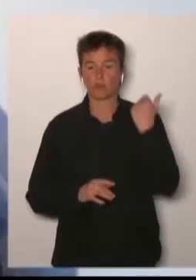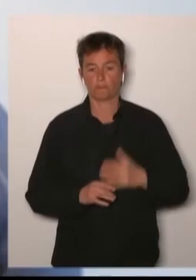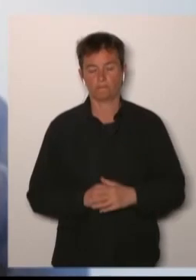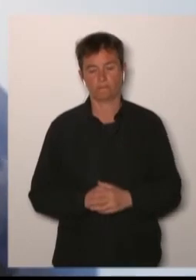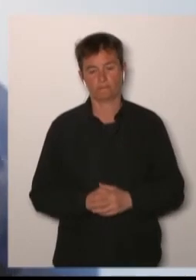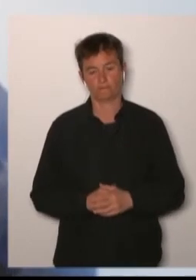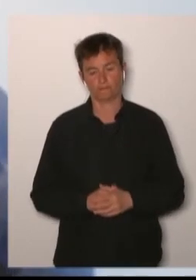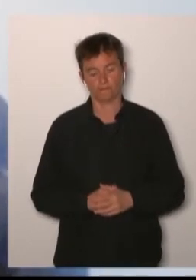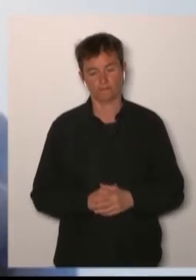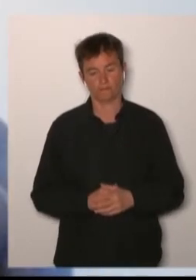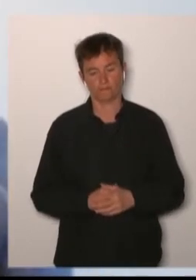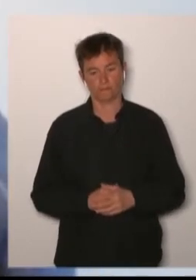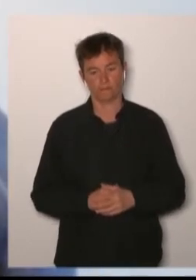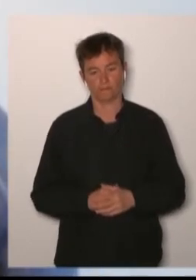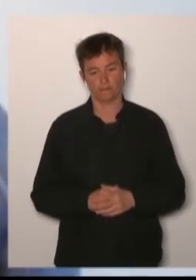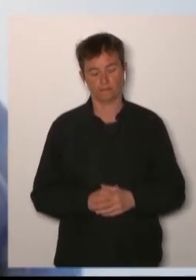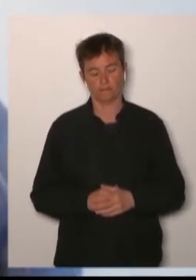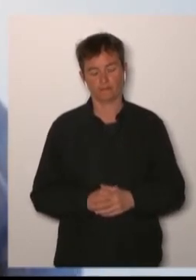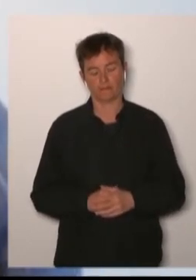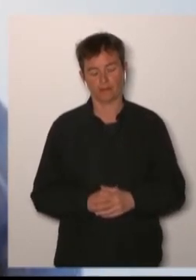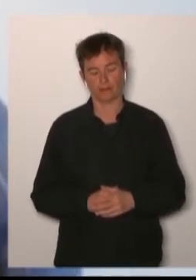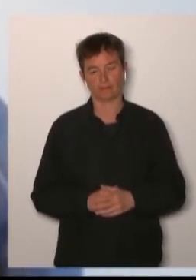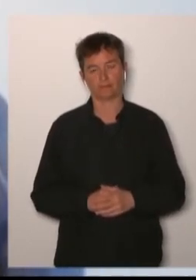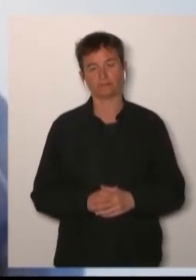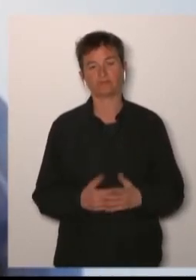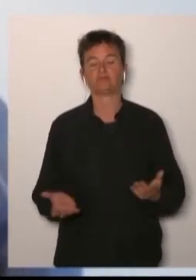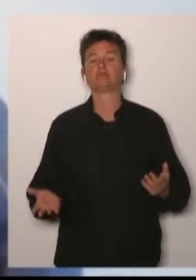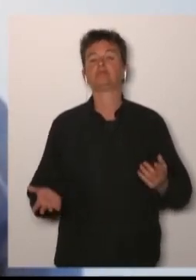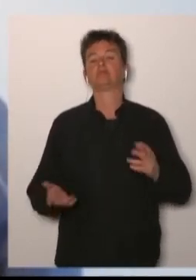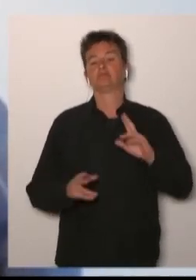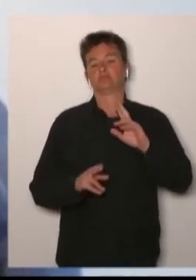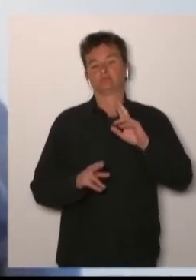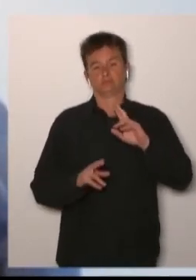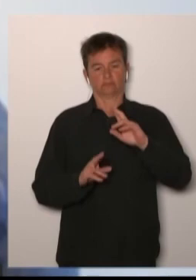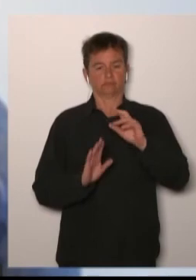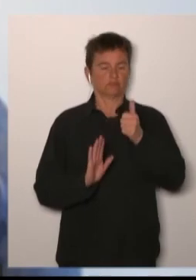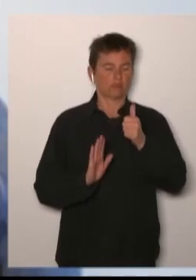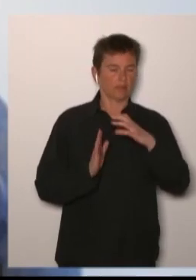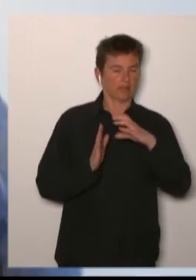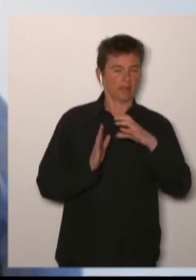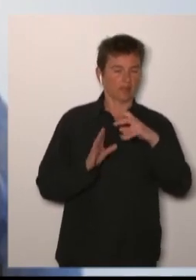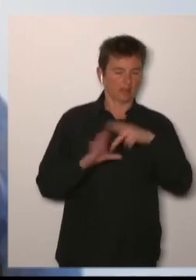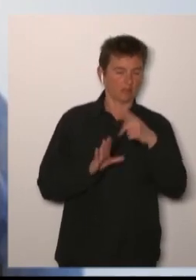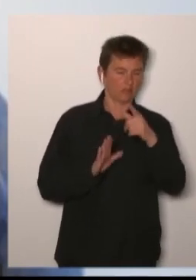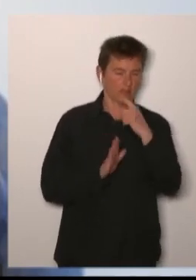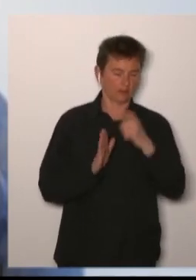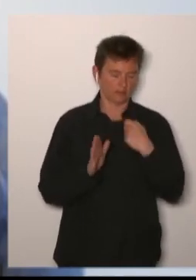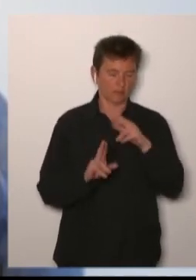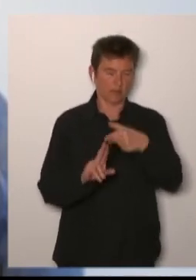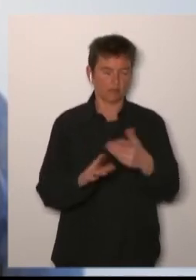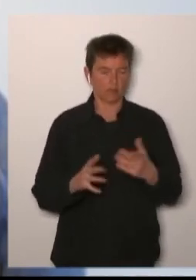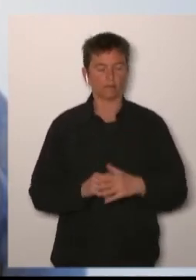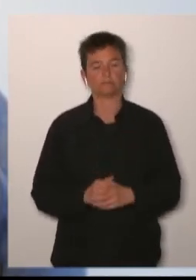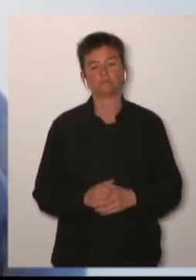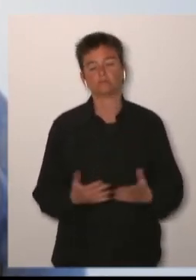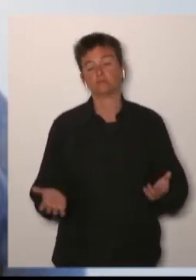mean, to your first part of the question, I think a very short answer. I think patient and parent involvement is so